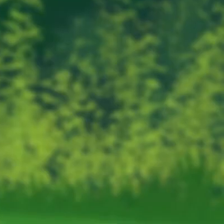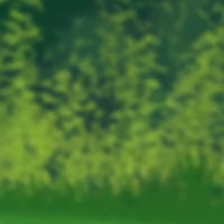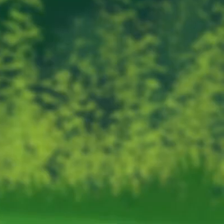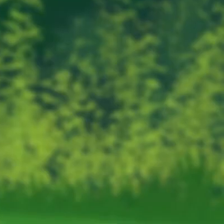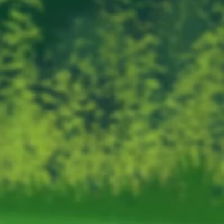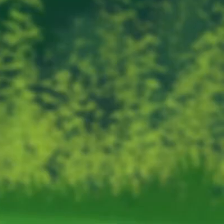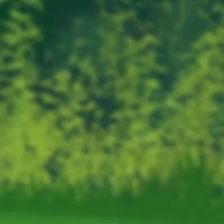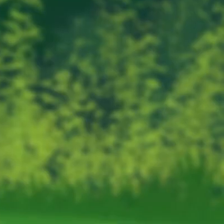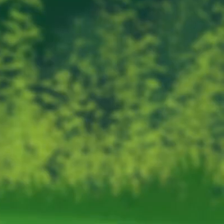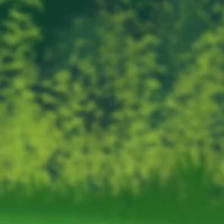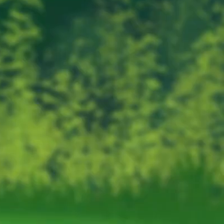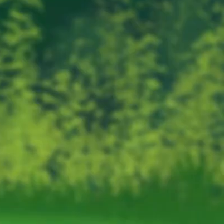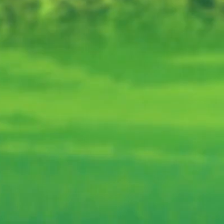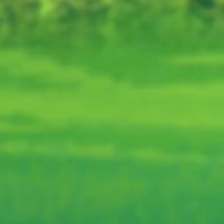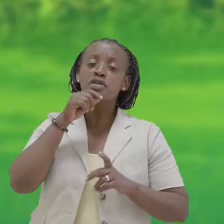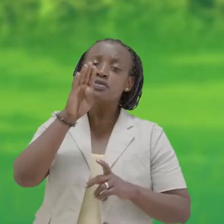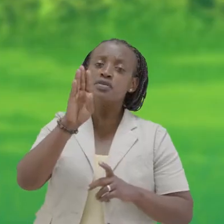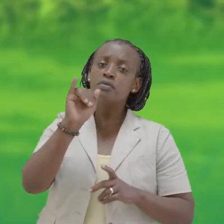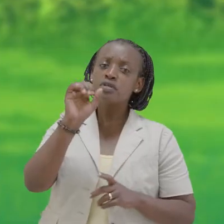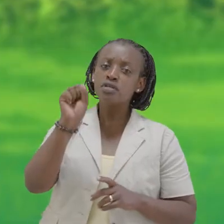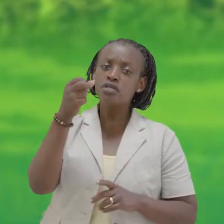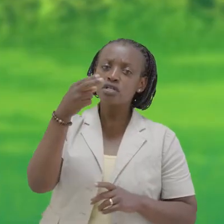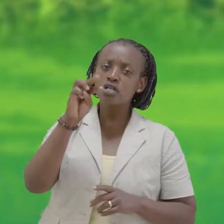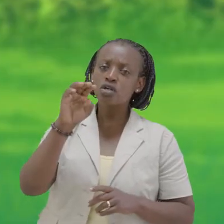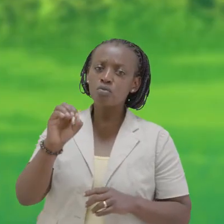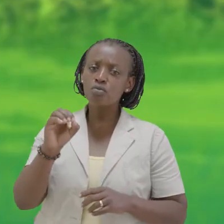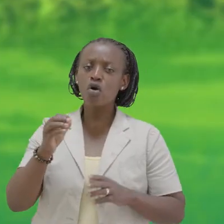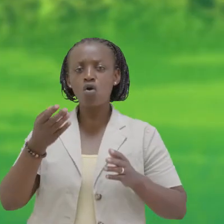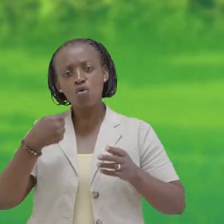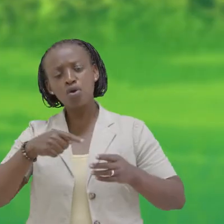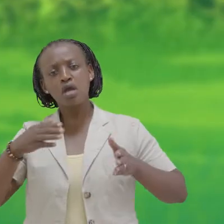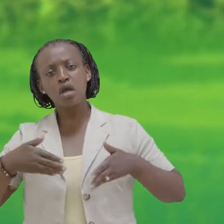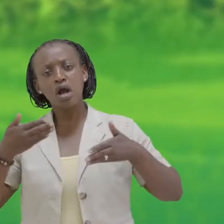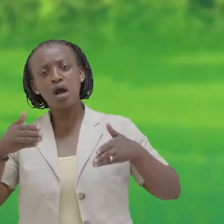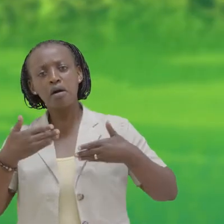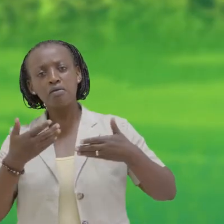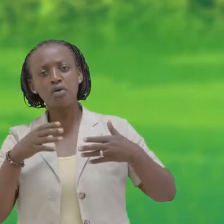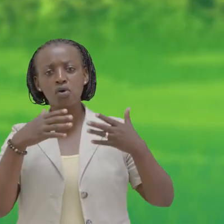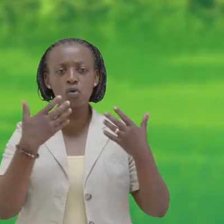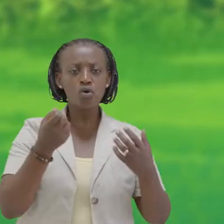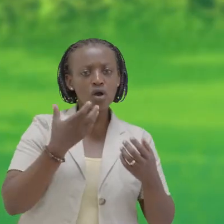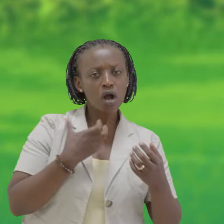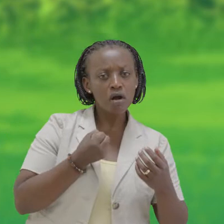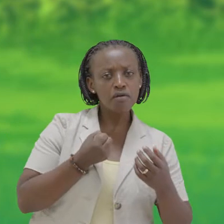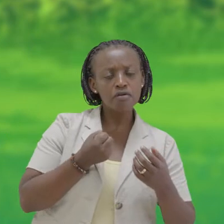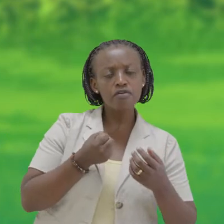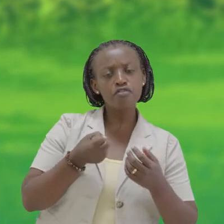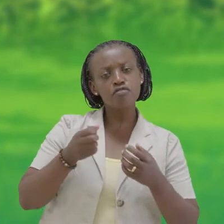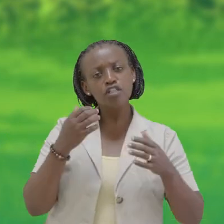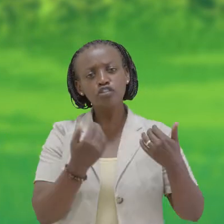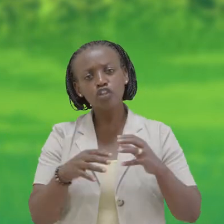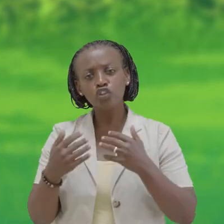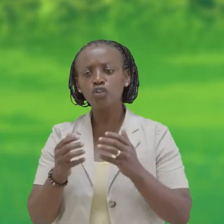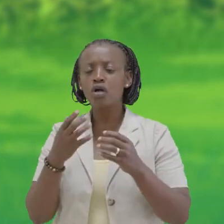Good morning, my friends. Mr. Pishimo, we are having a fruit splash tonight